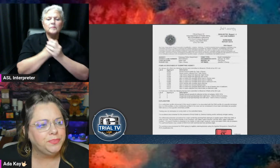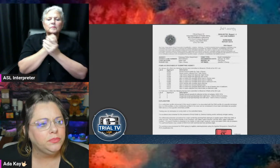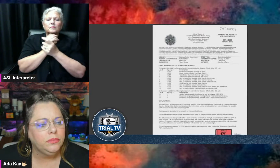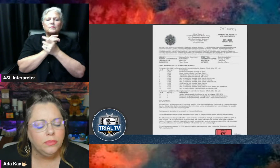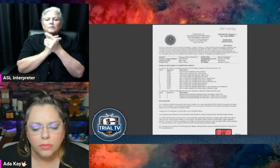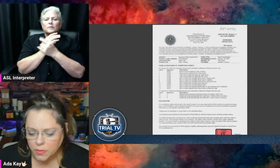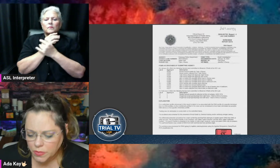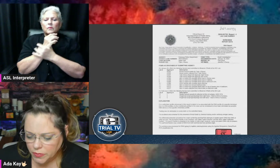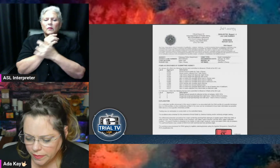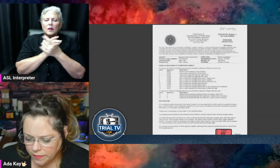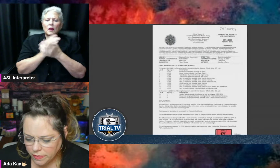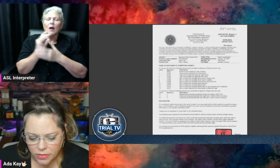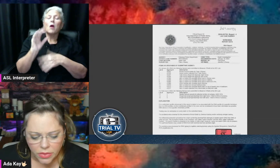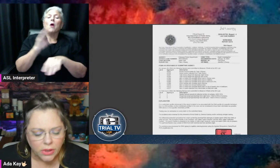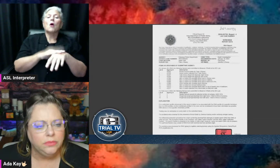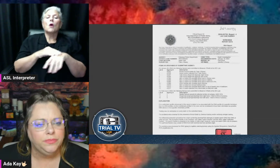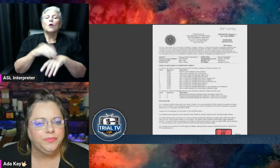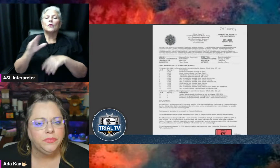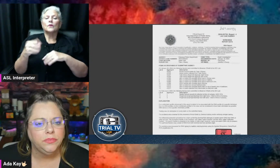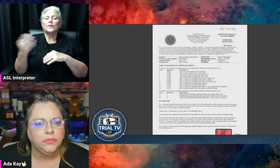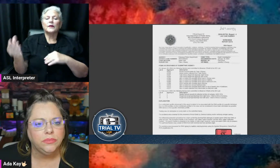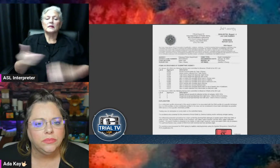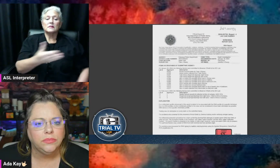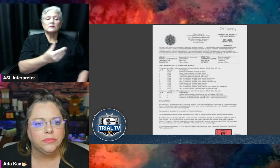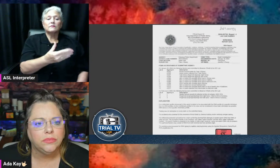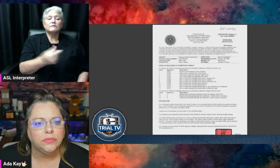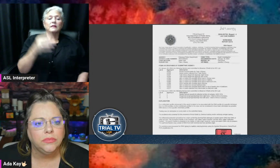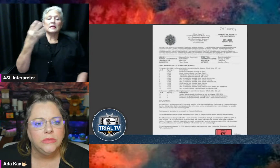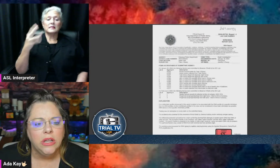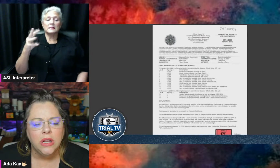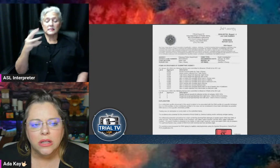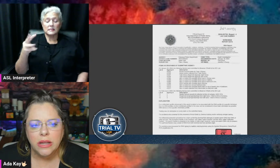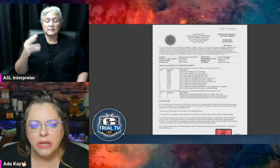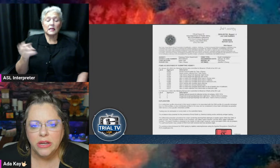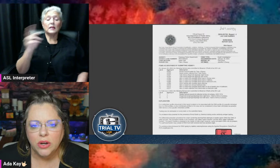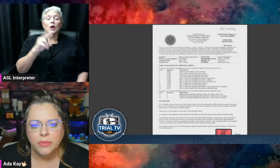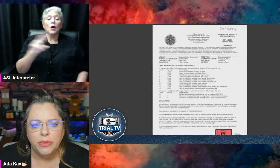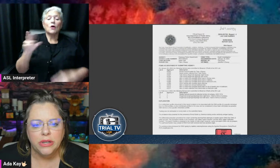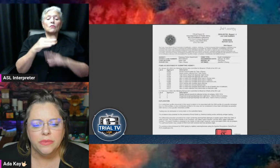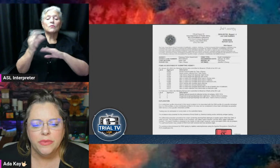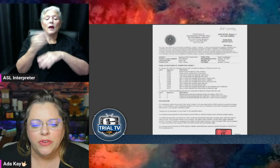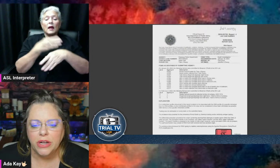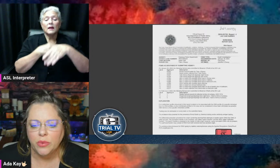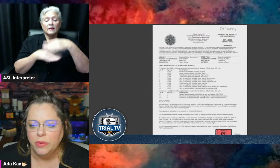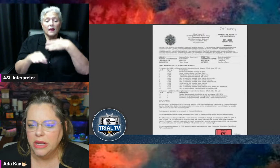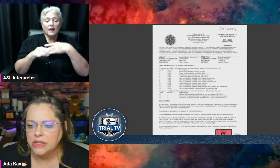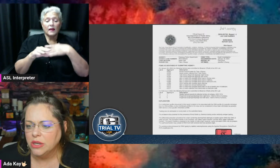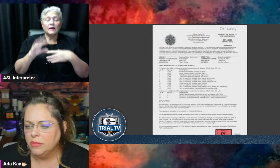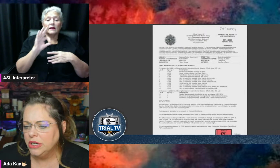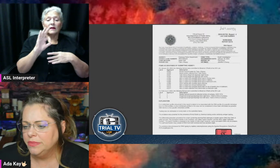Also on items 15 and 16, which were the right hand fingernail scrapings and left hand fingernail